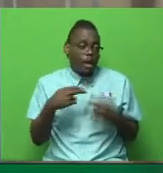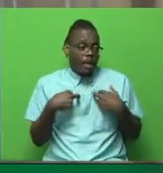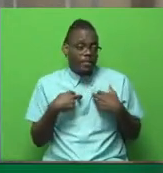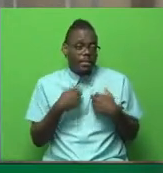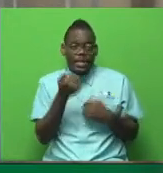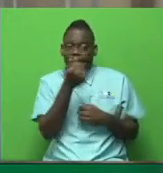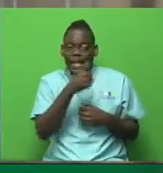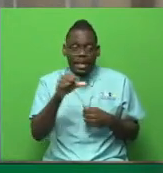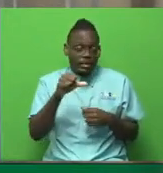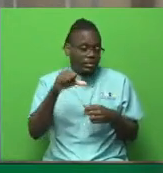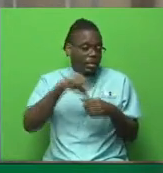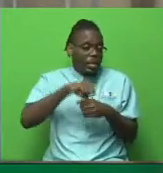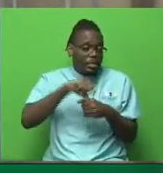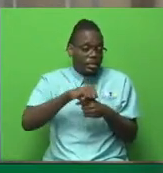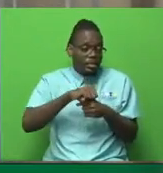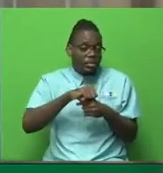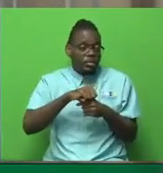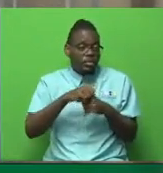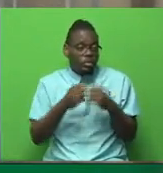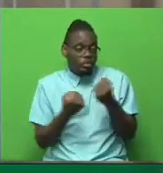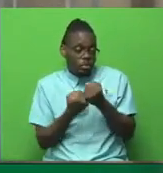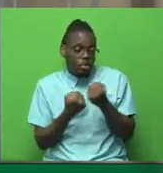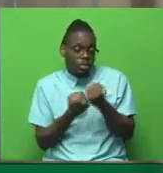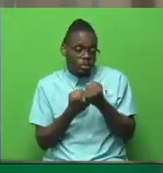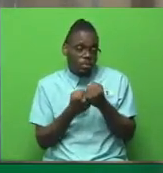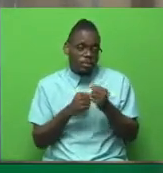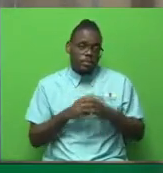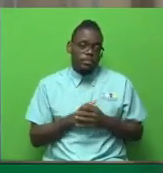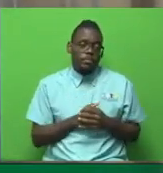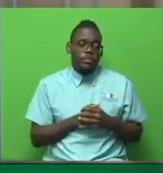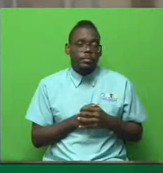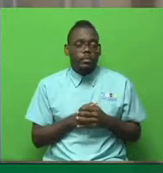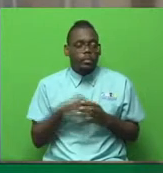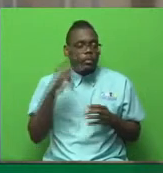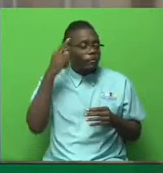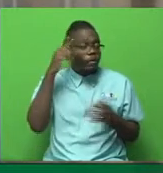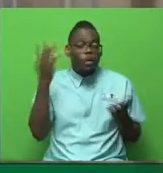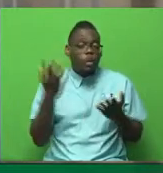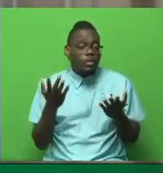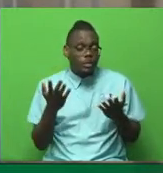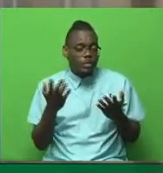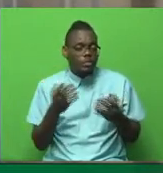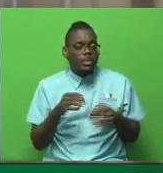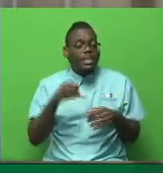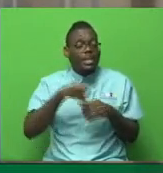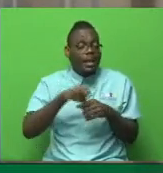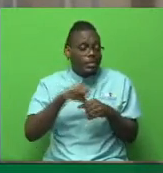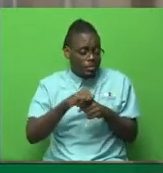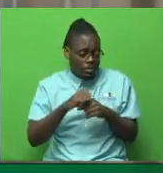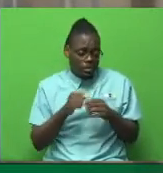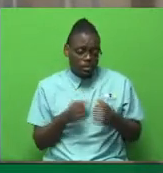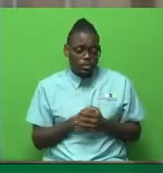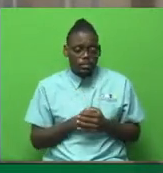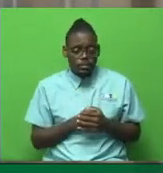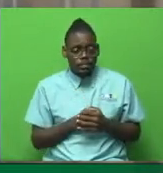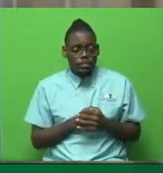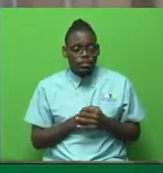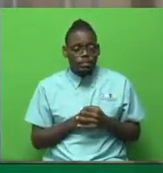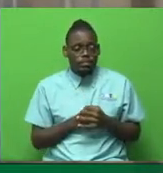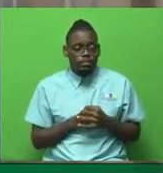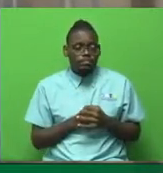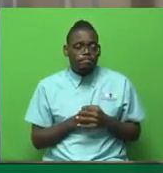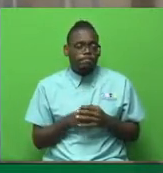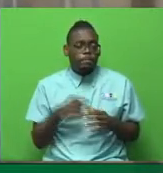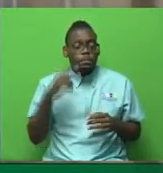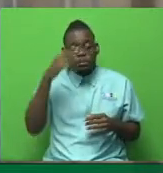premium fuel there should be no subsidy because the signal that this minister is sending that this government on behalf